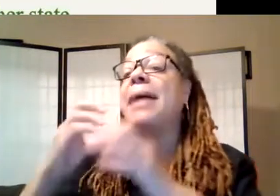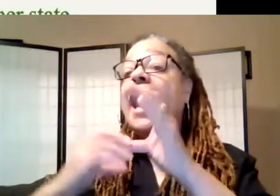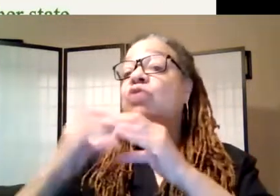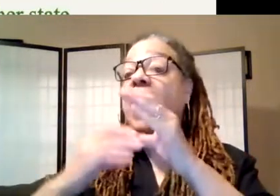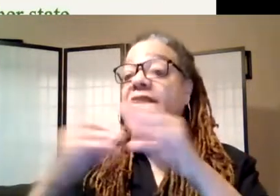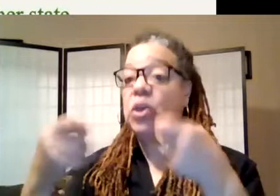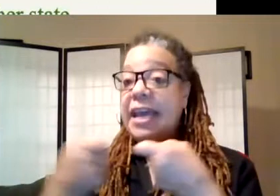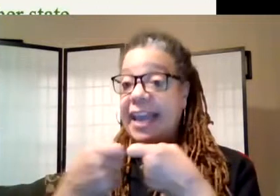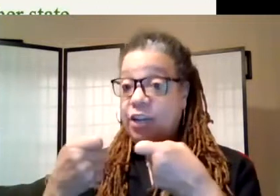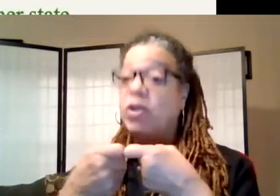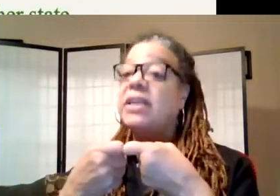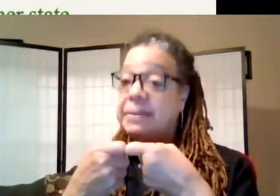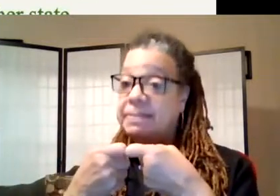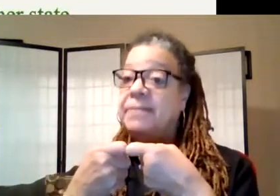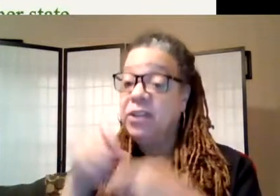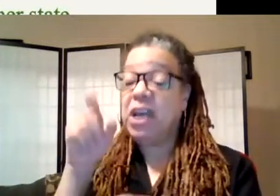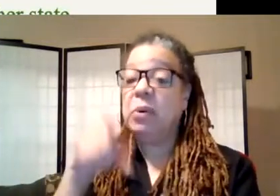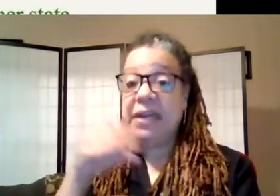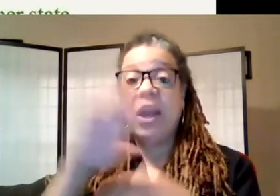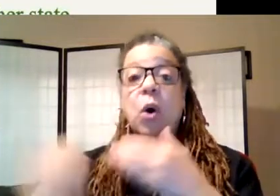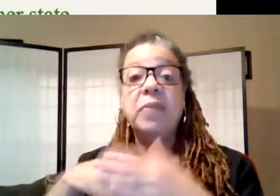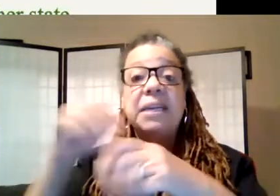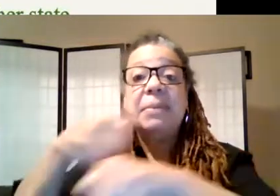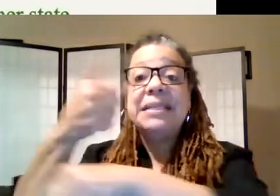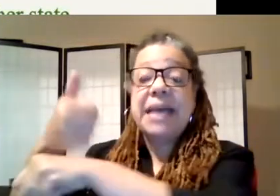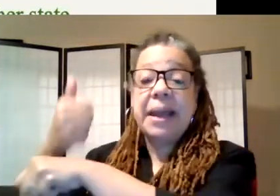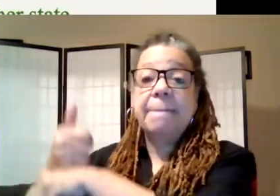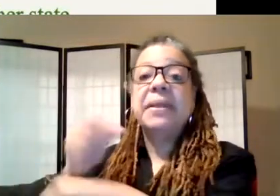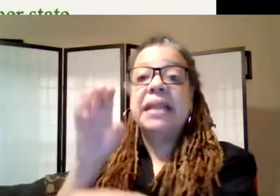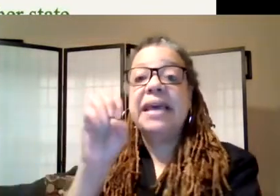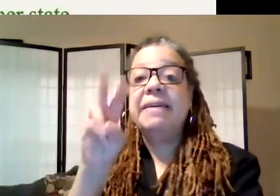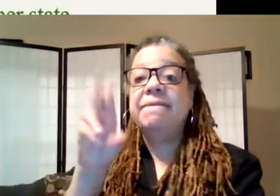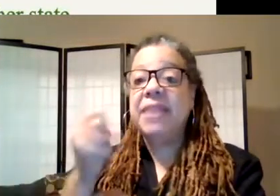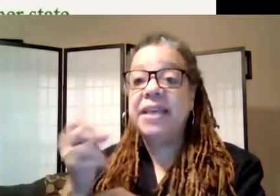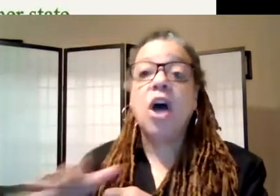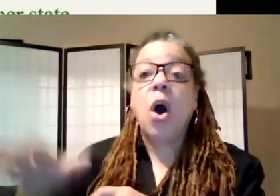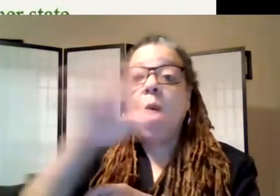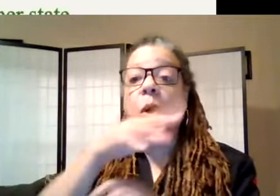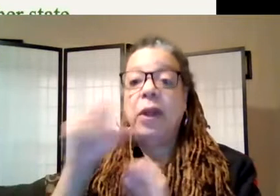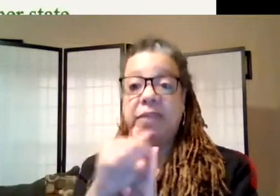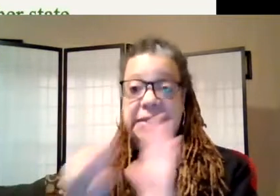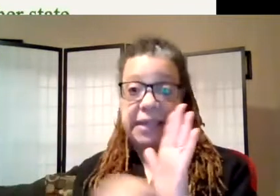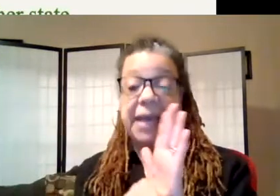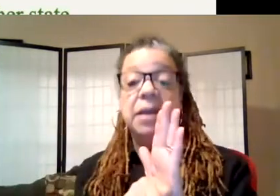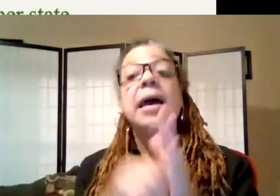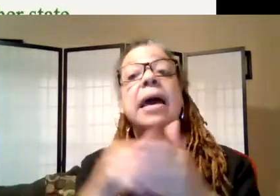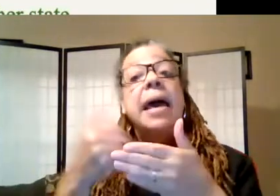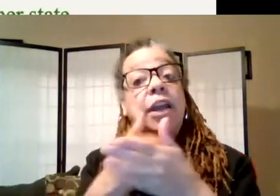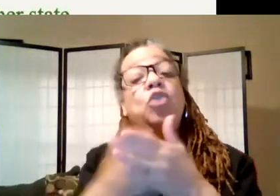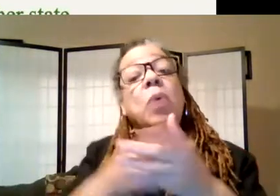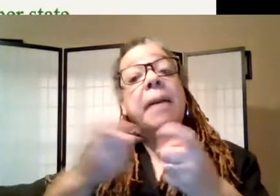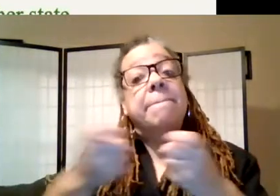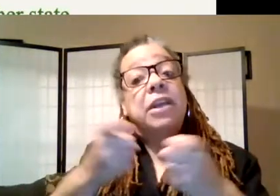jobs to get all these different EVs installed throughout the state. And then the new union administrative jobs at state agencies.